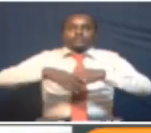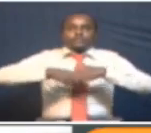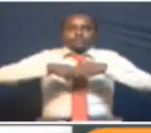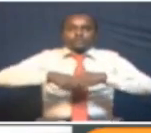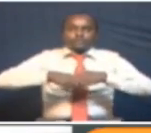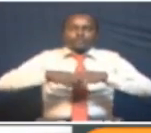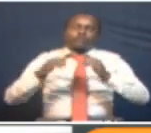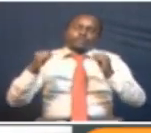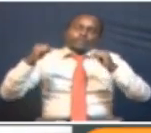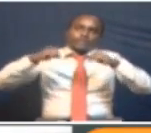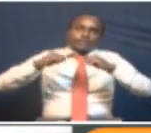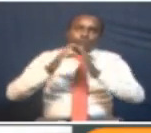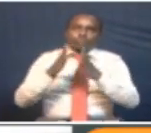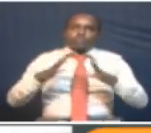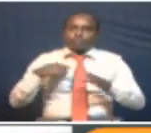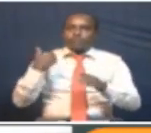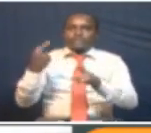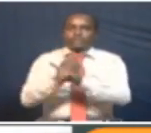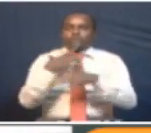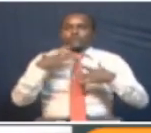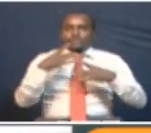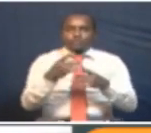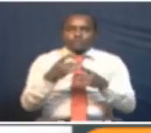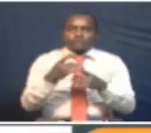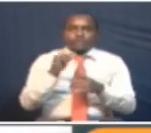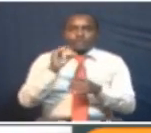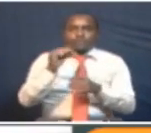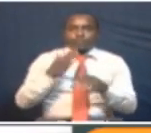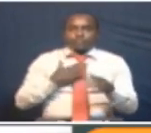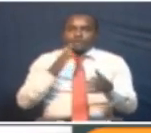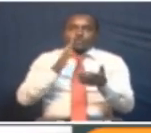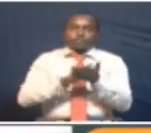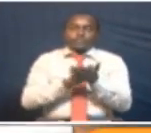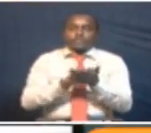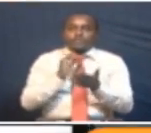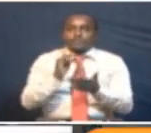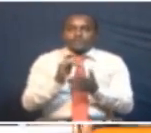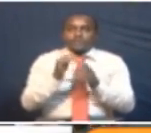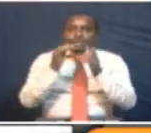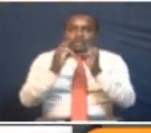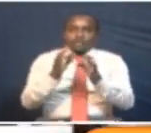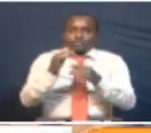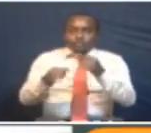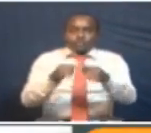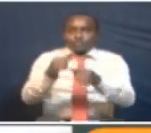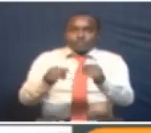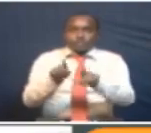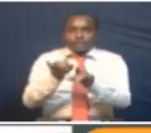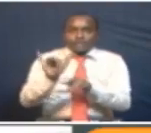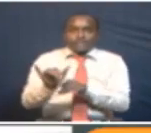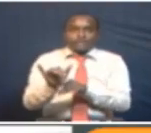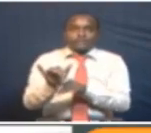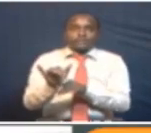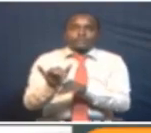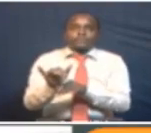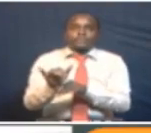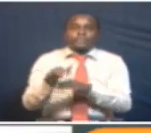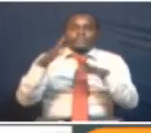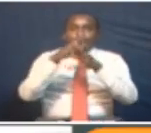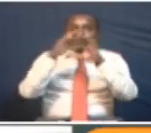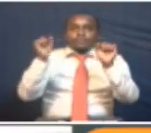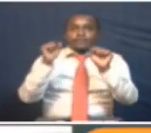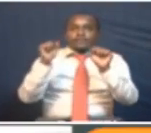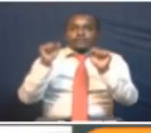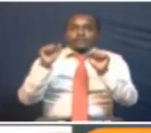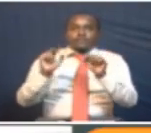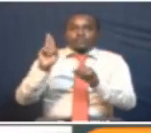same interests as himself. Mm. And therefore, my recommendation is, if it goes on and goes on like this, President Kenyatta